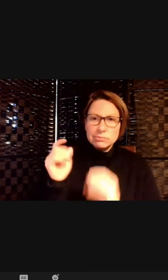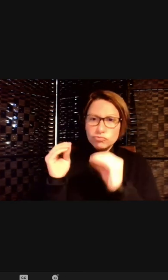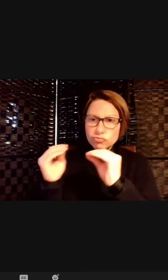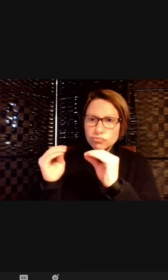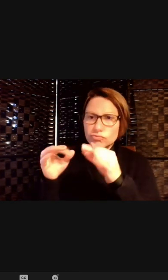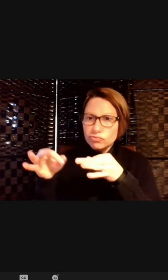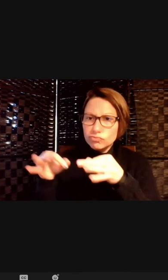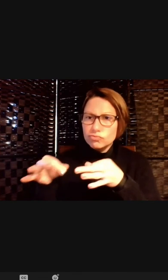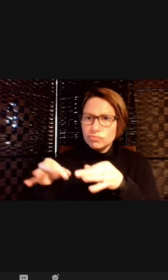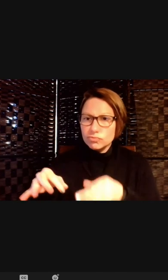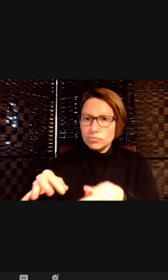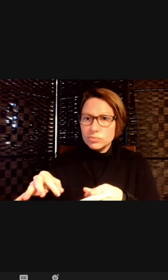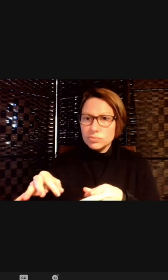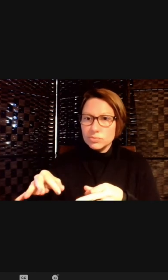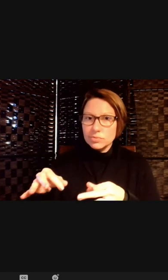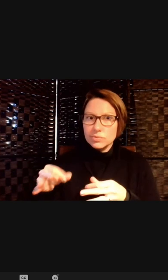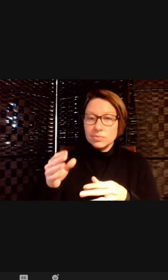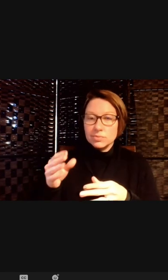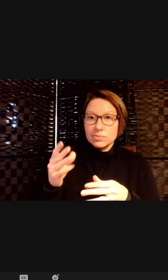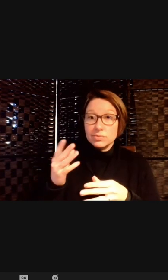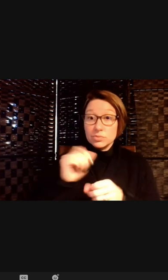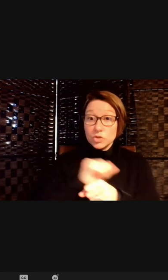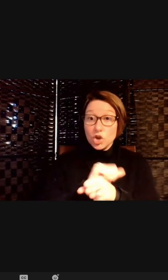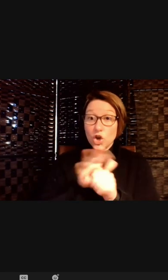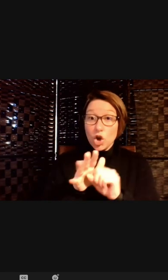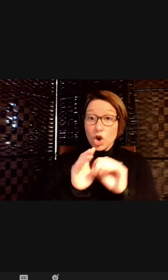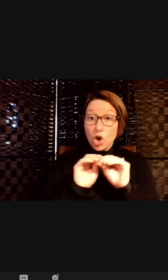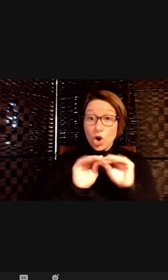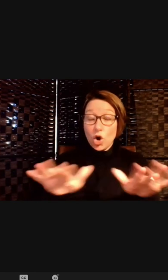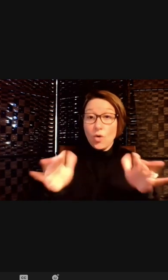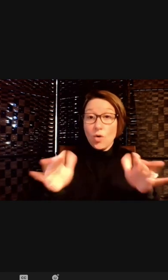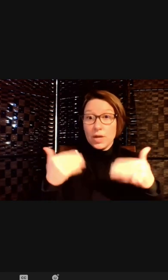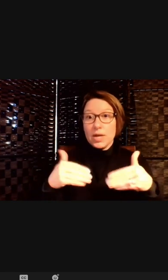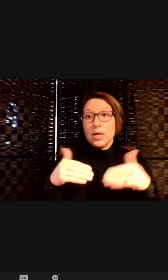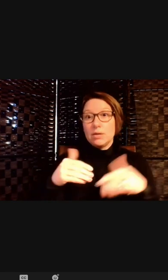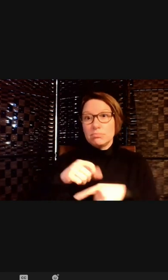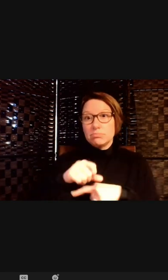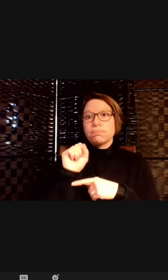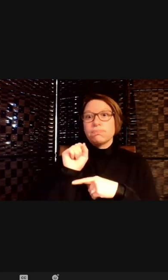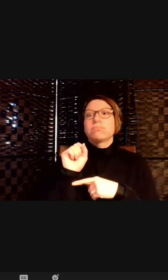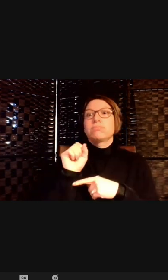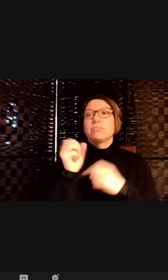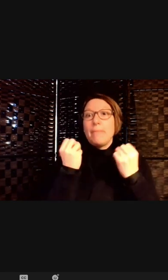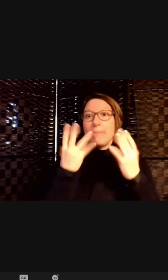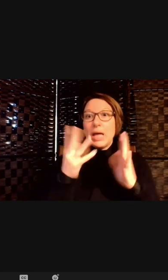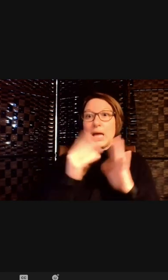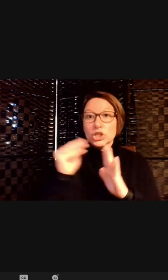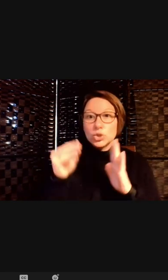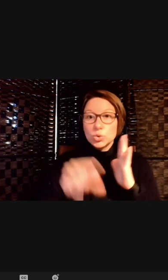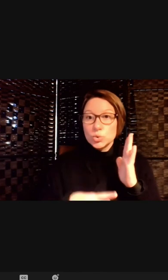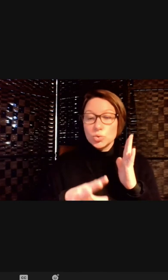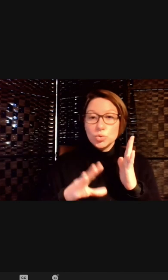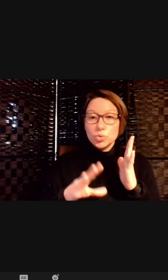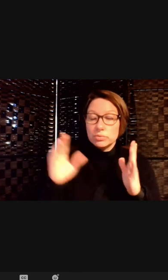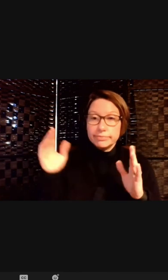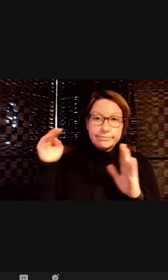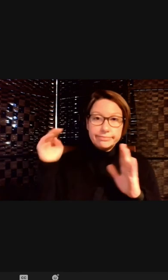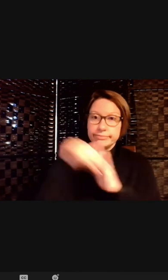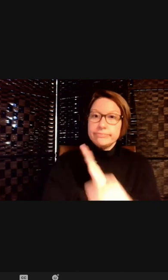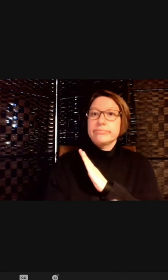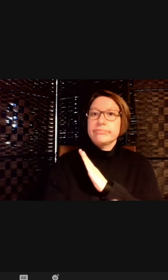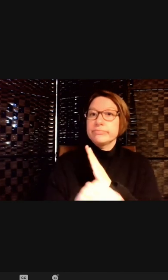We all saw this during COVID when we were all at home, and so many students across the country, their scores just plummeted because they